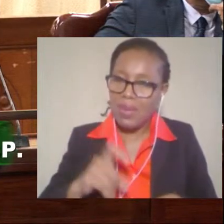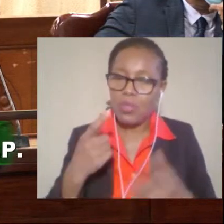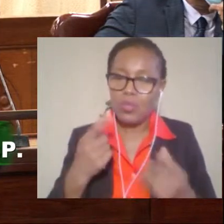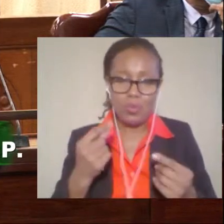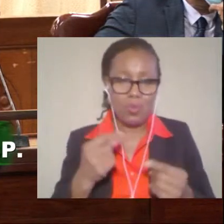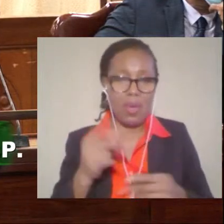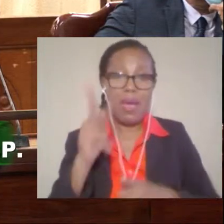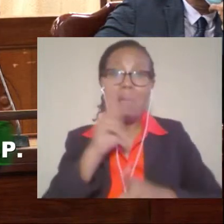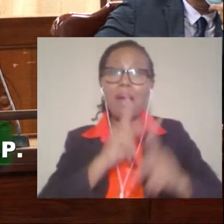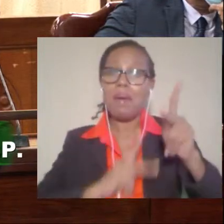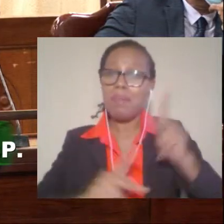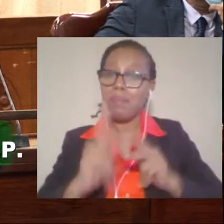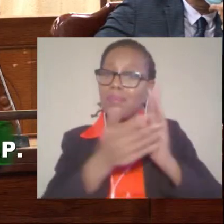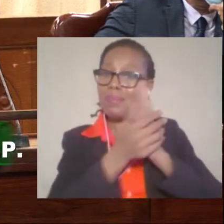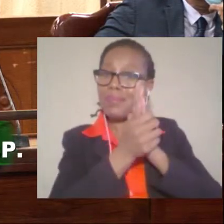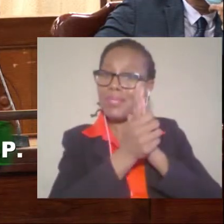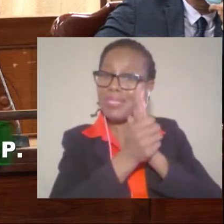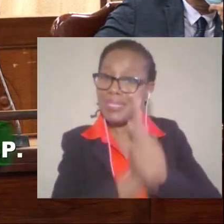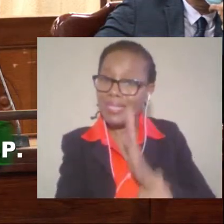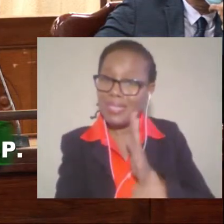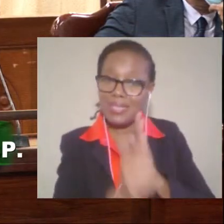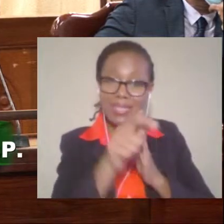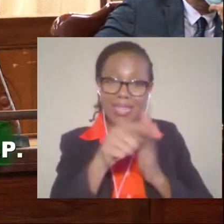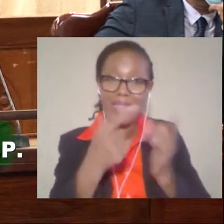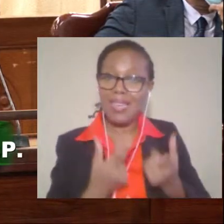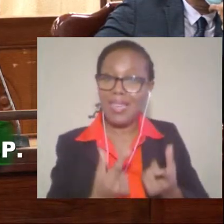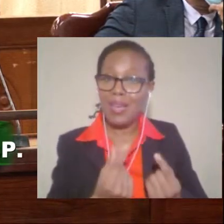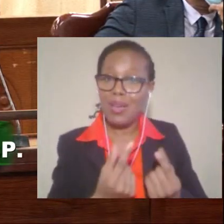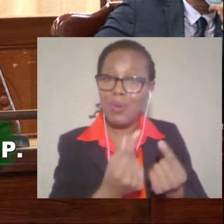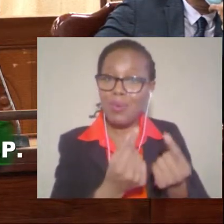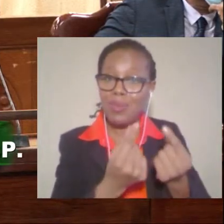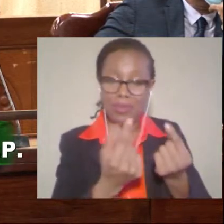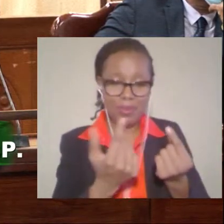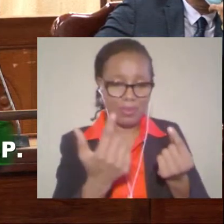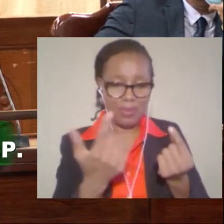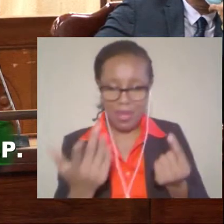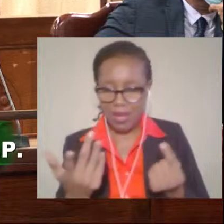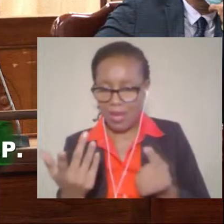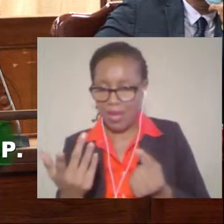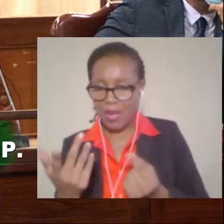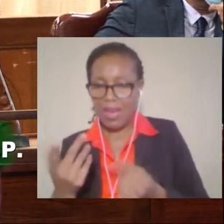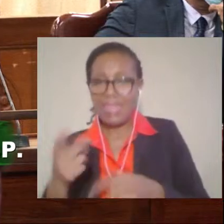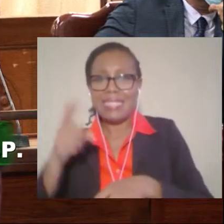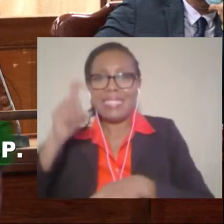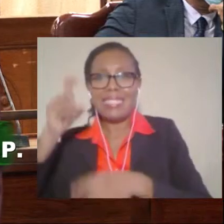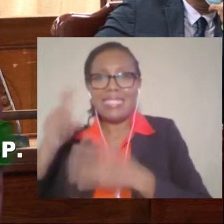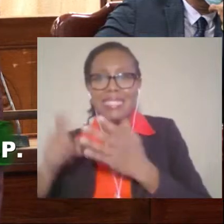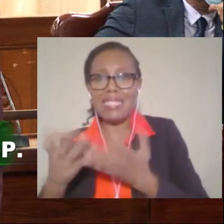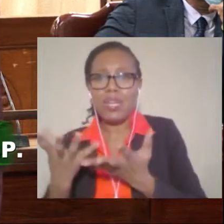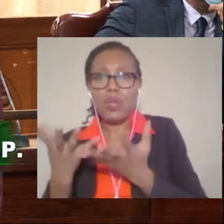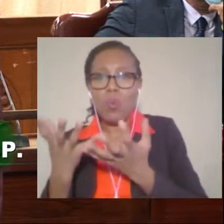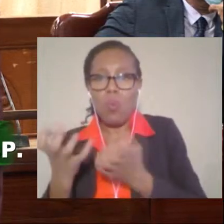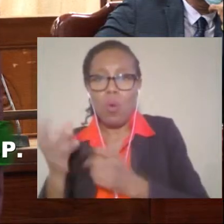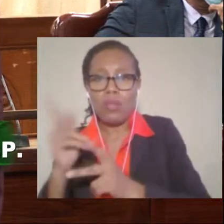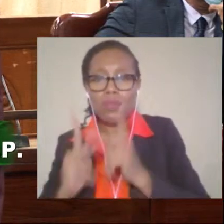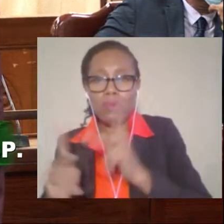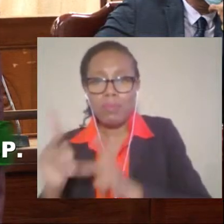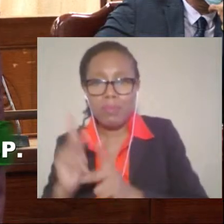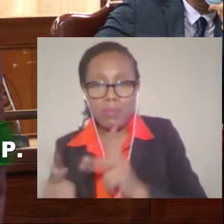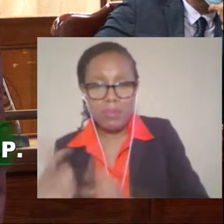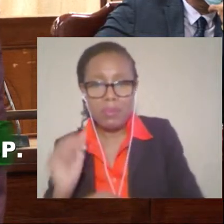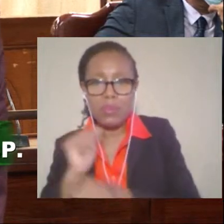Barbados with the labor market demands and the goals of a national development